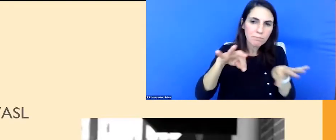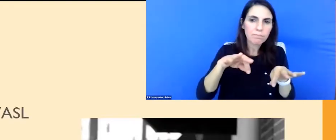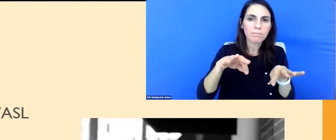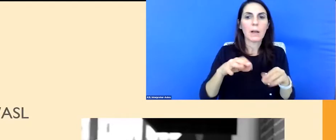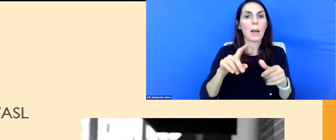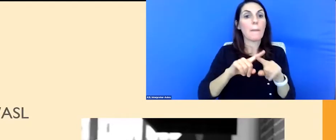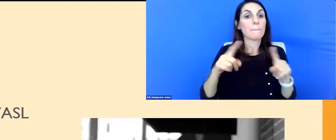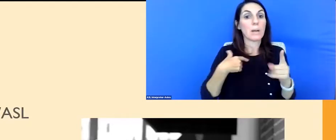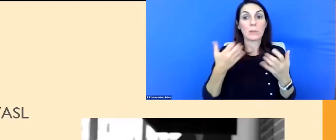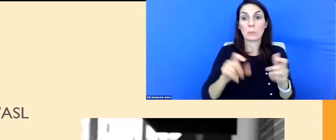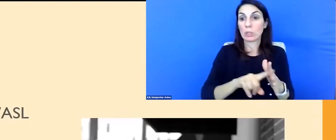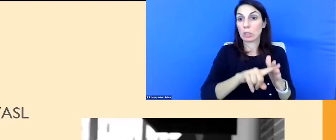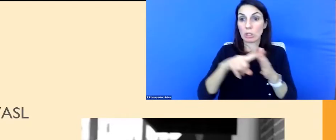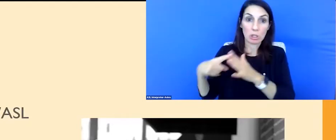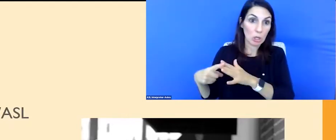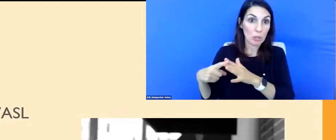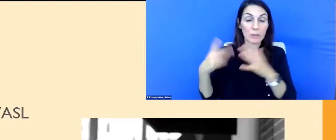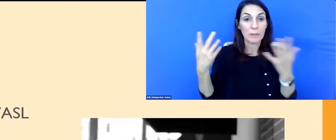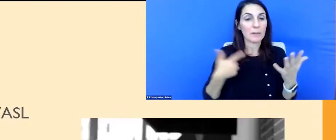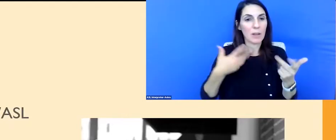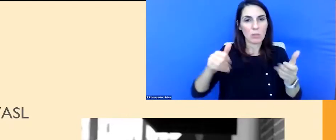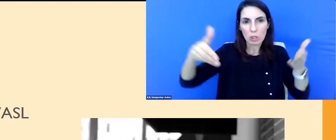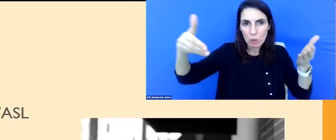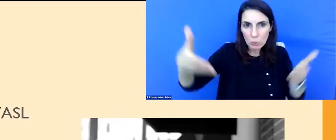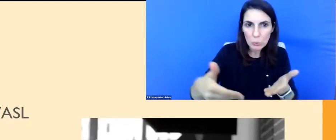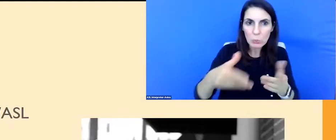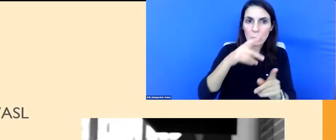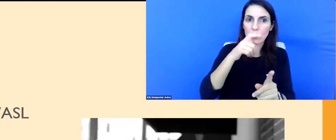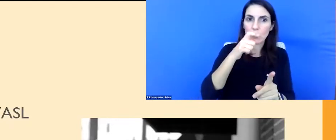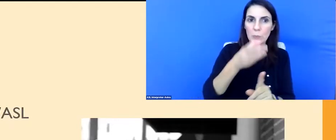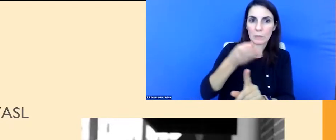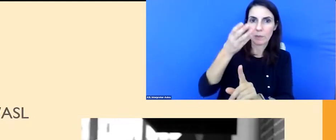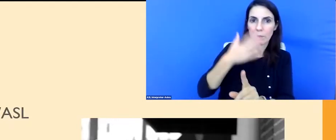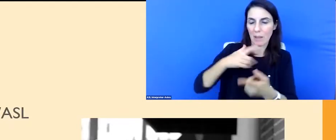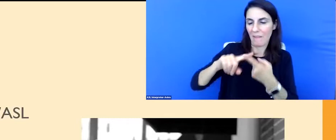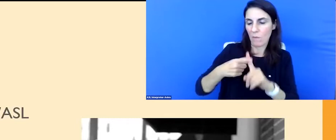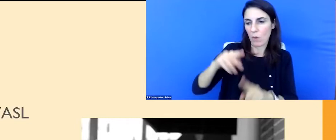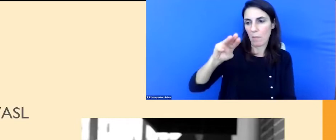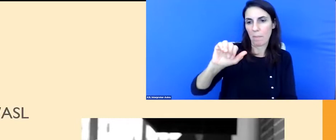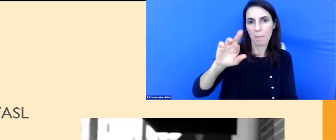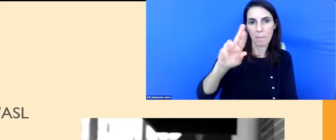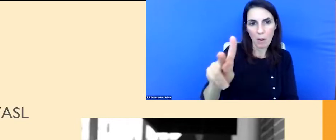But let's get started. I'd like to introduce you to my friend Mark.